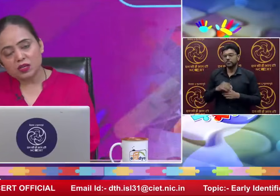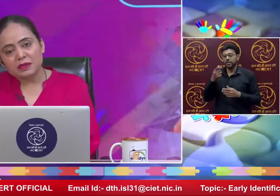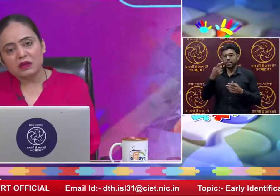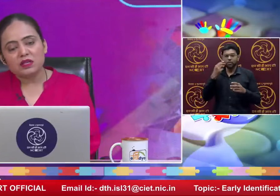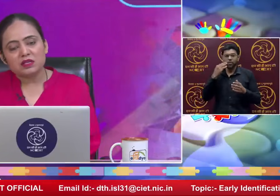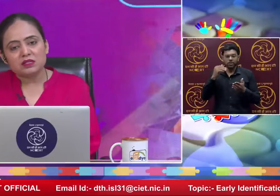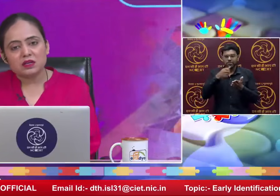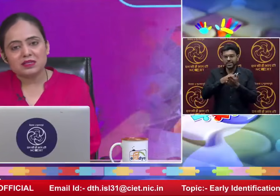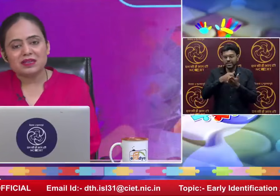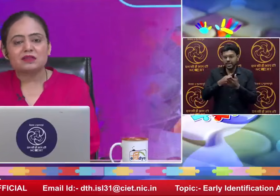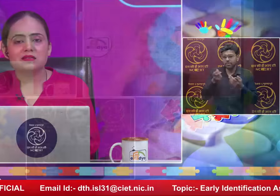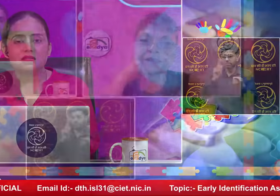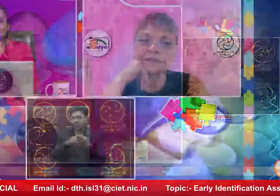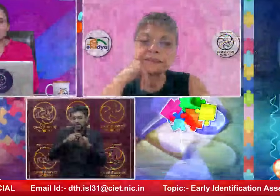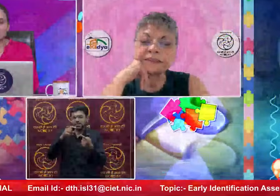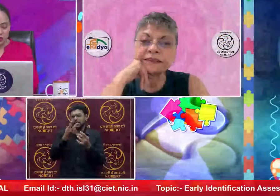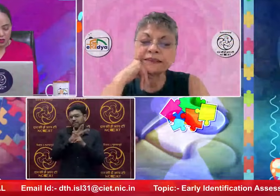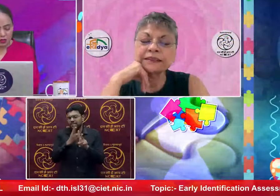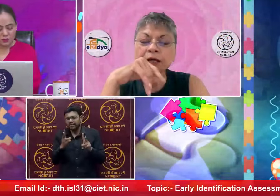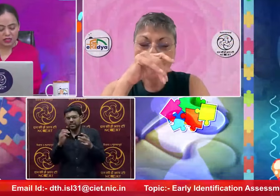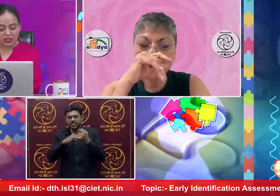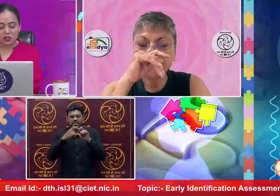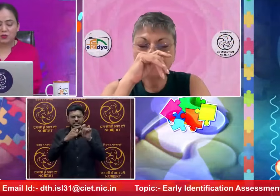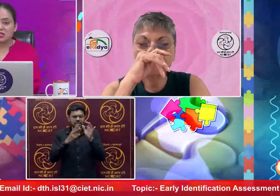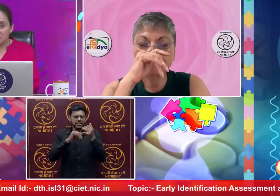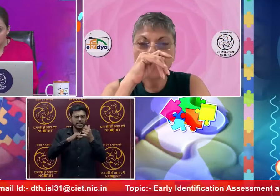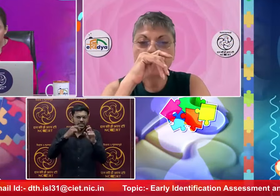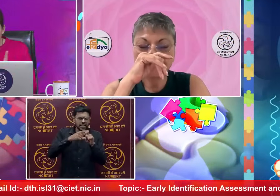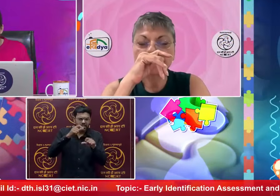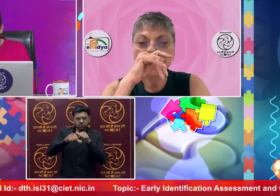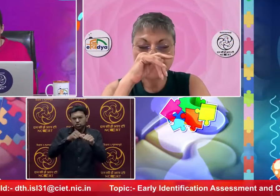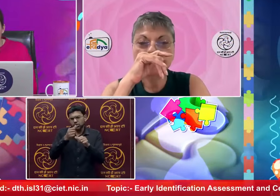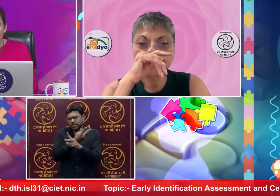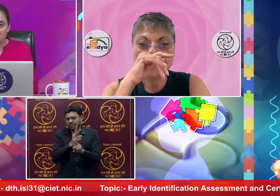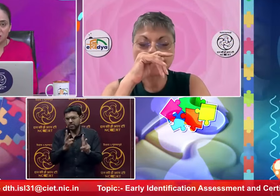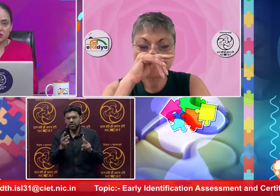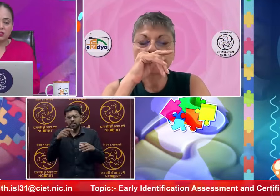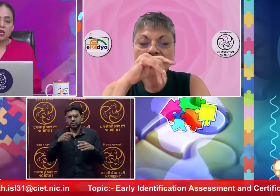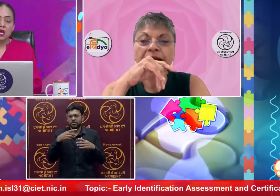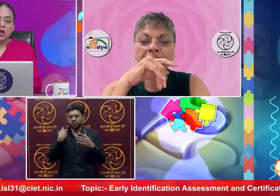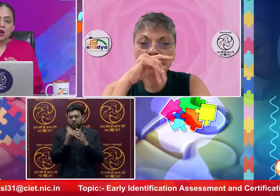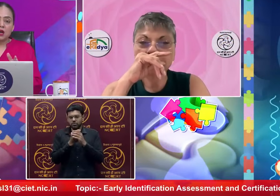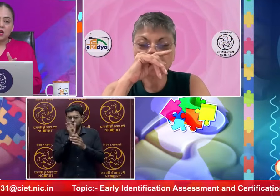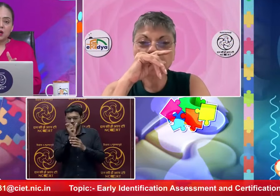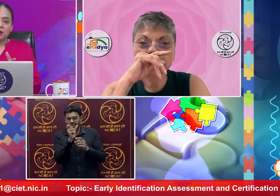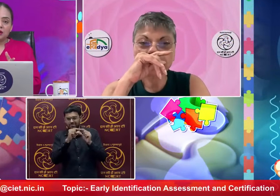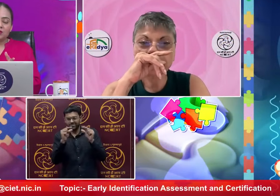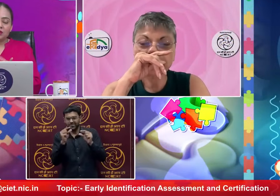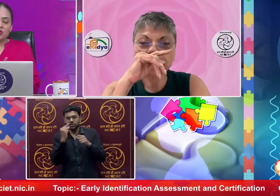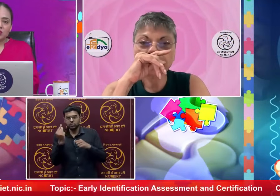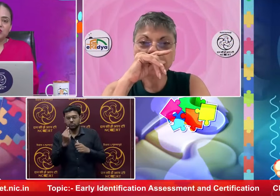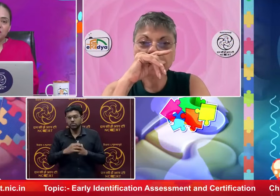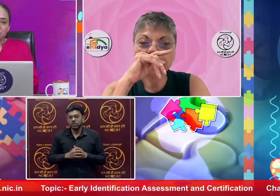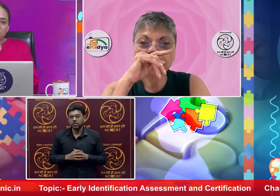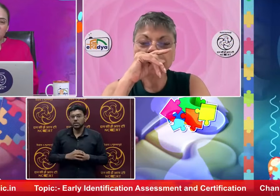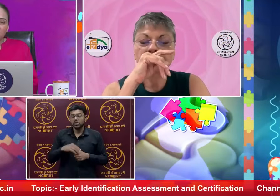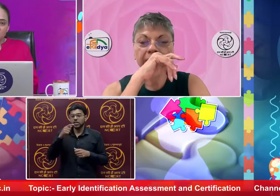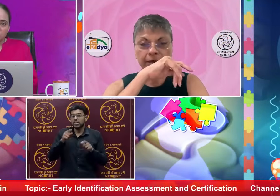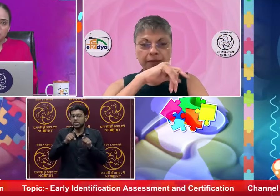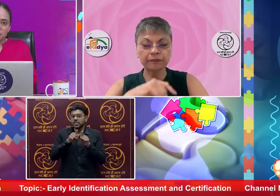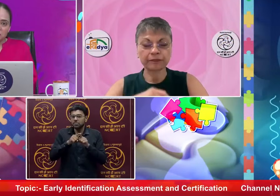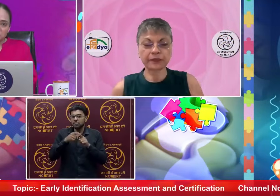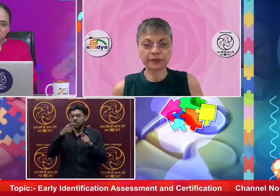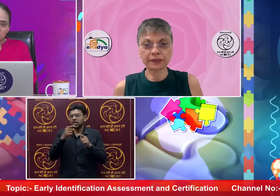you're talking about these senses and sensory processing differences, that's the right term you're using. There's also one model